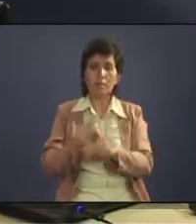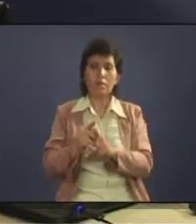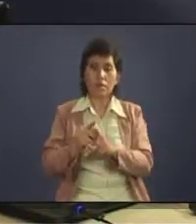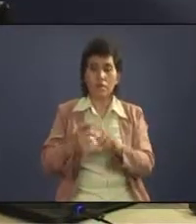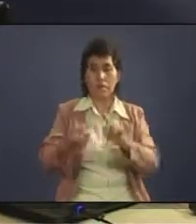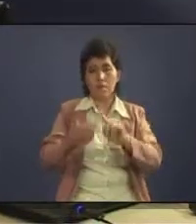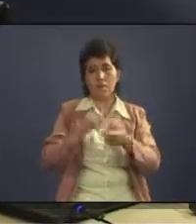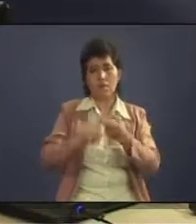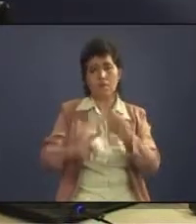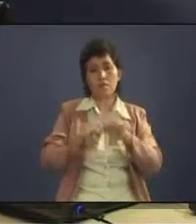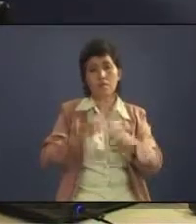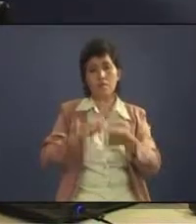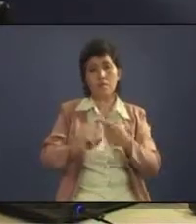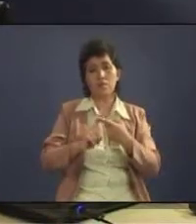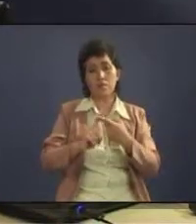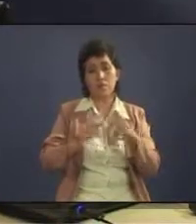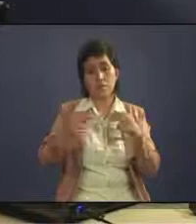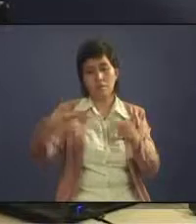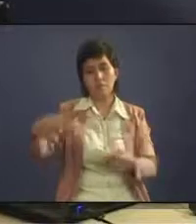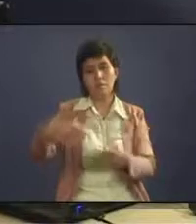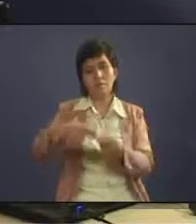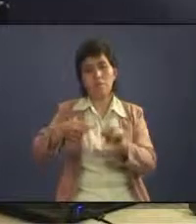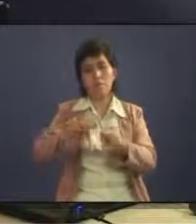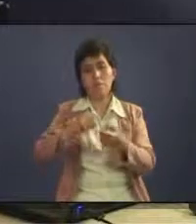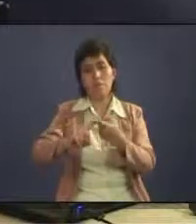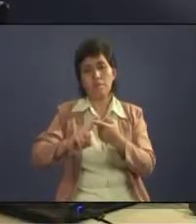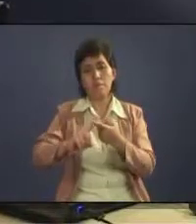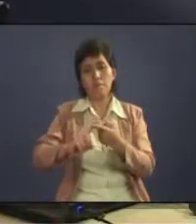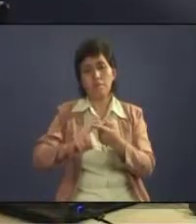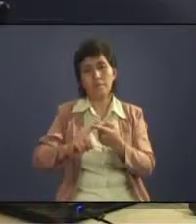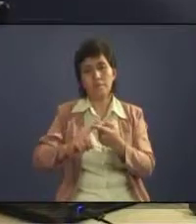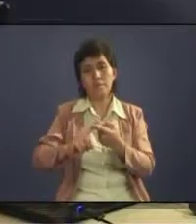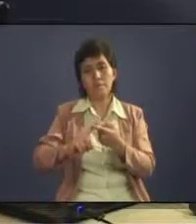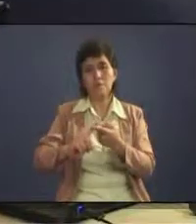And also interpersonal. It has things, it is related to us, okay?